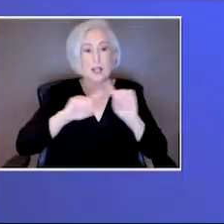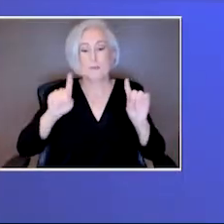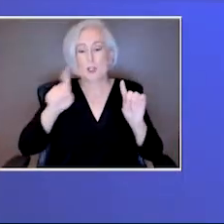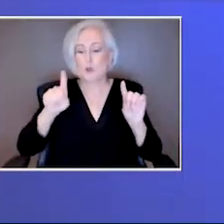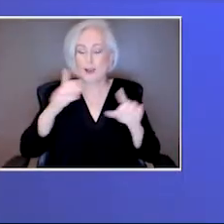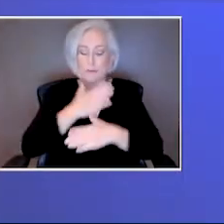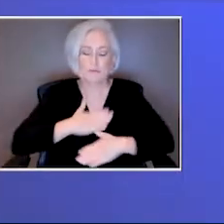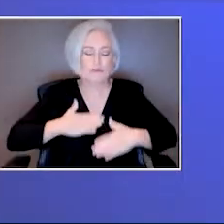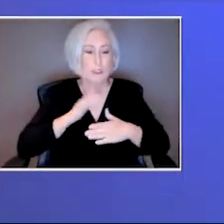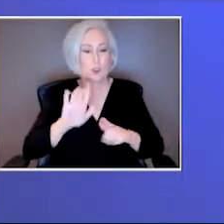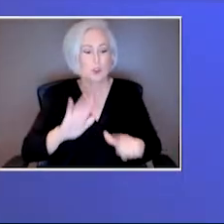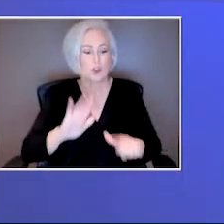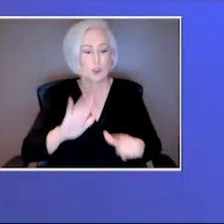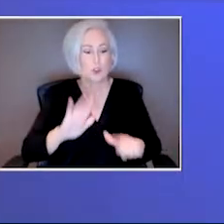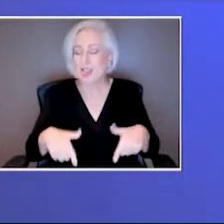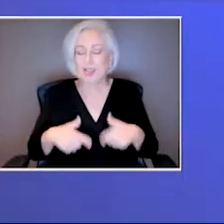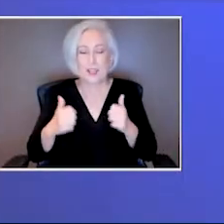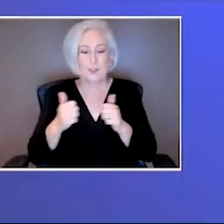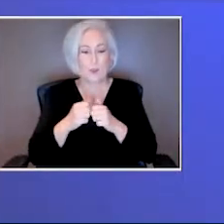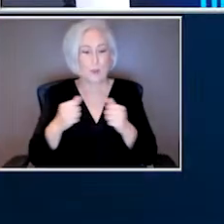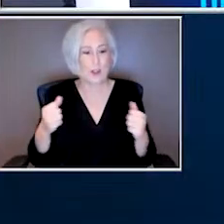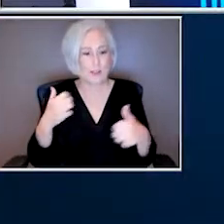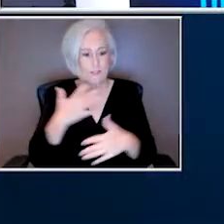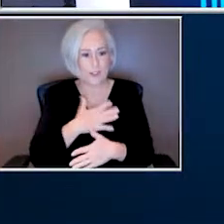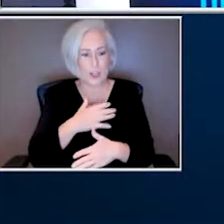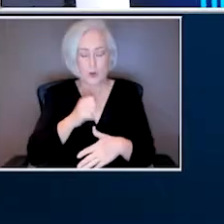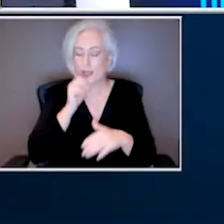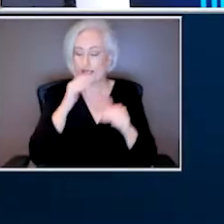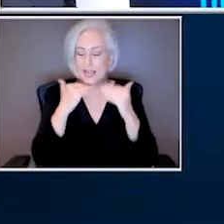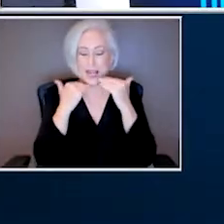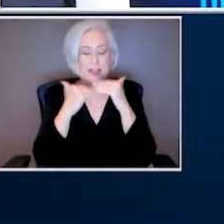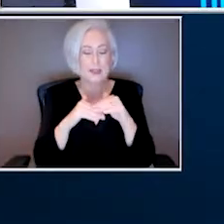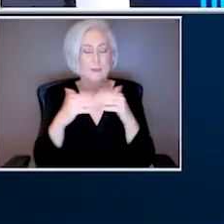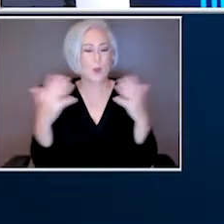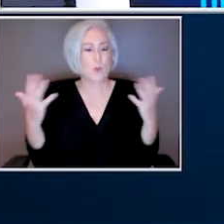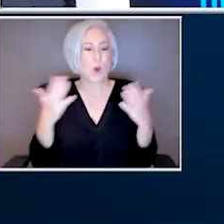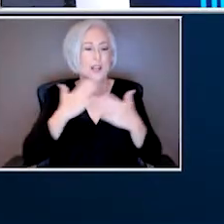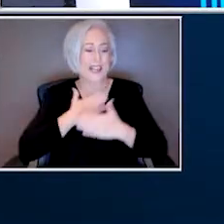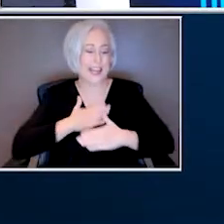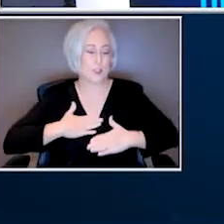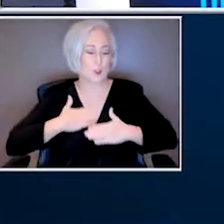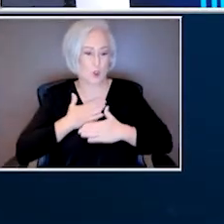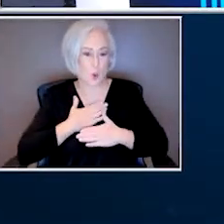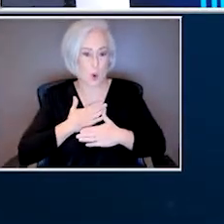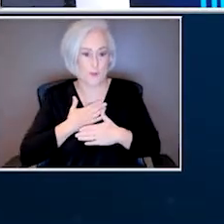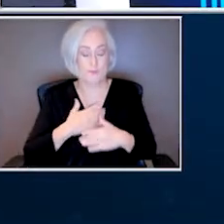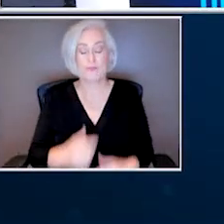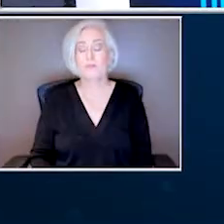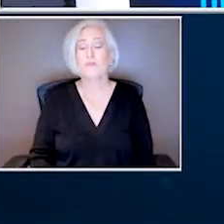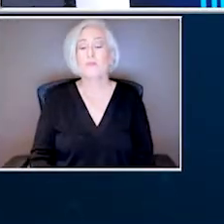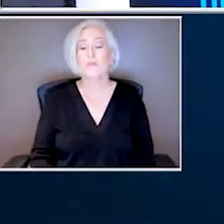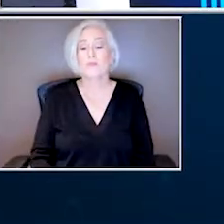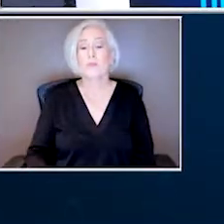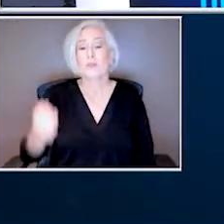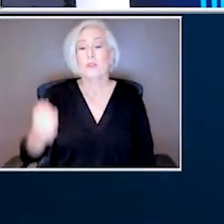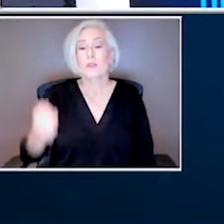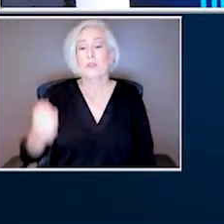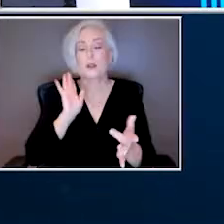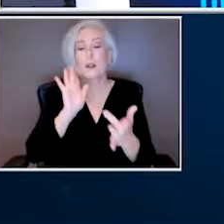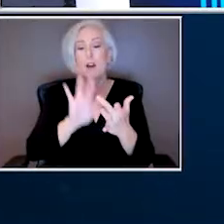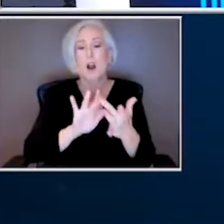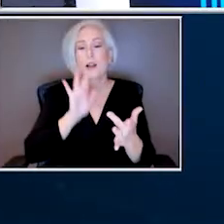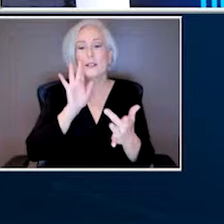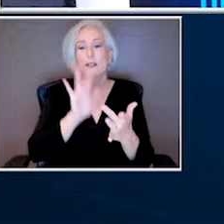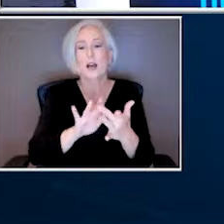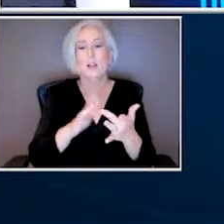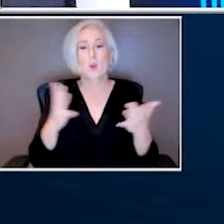limit so much of the things that you enjoy. Yeah, okay, here's another one, and this is for Alex. When people are reaching out, what questions or concerns do